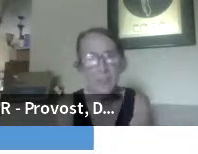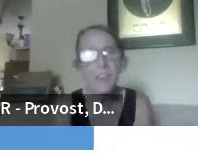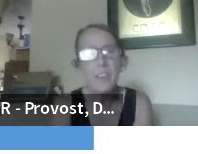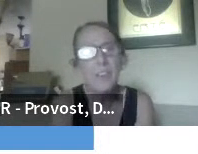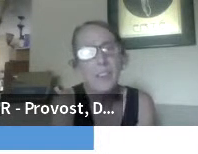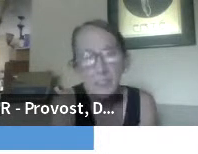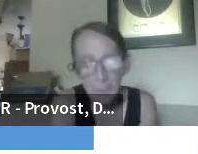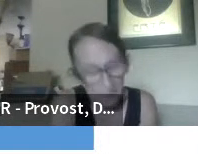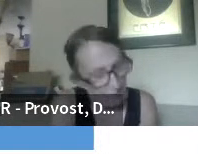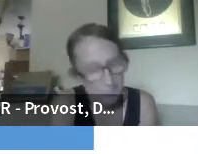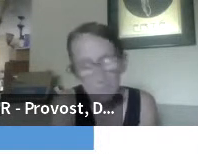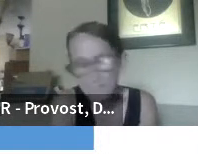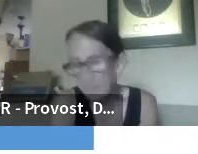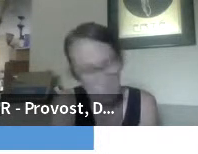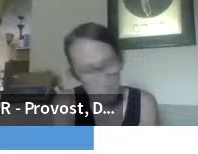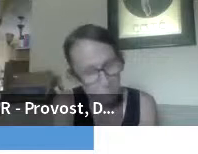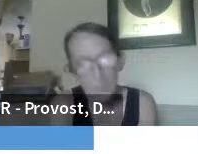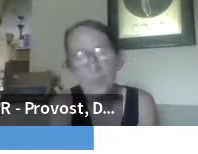to,